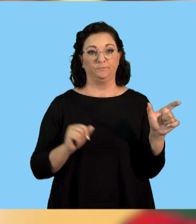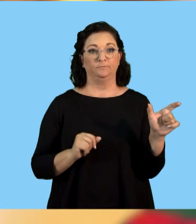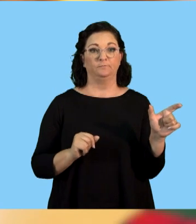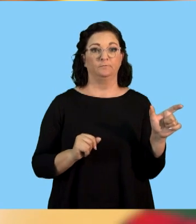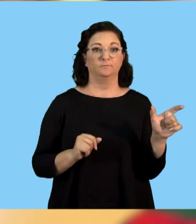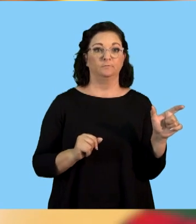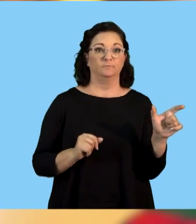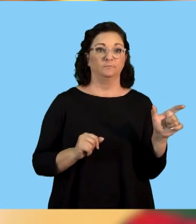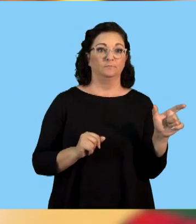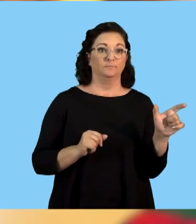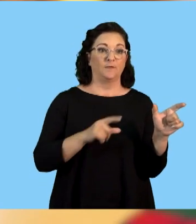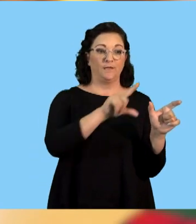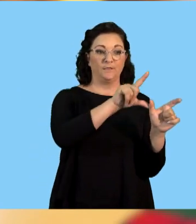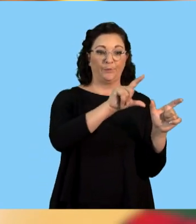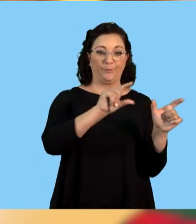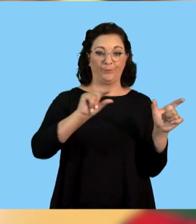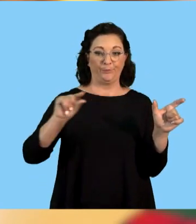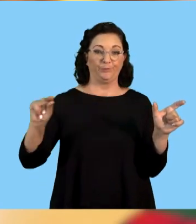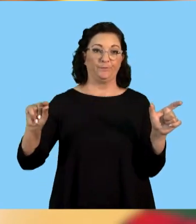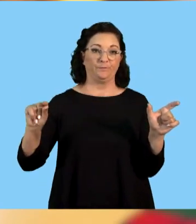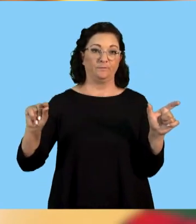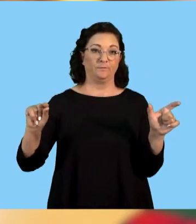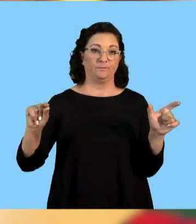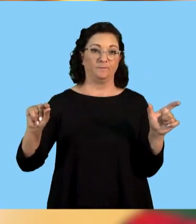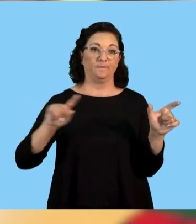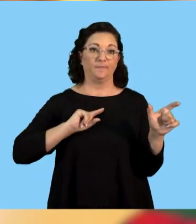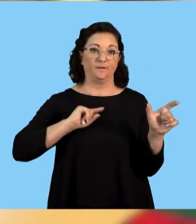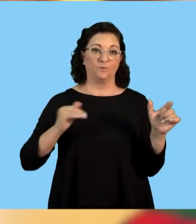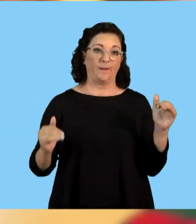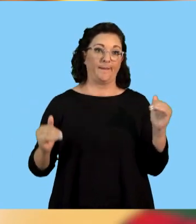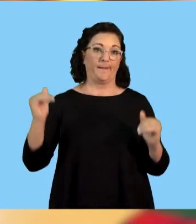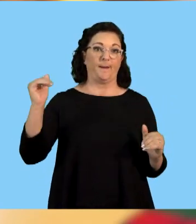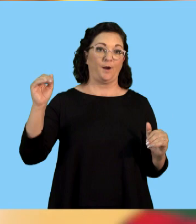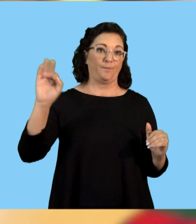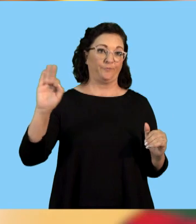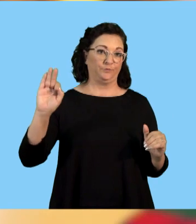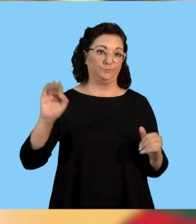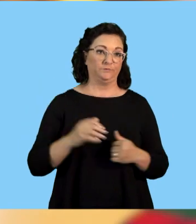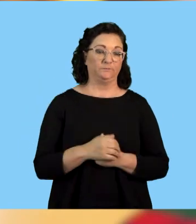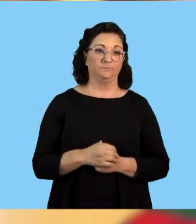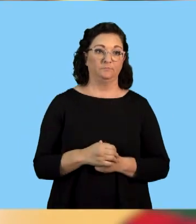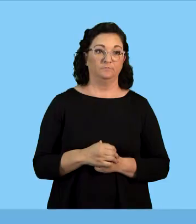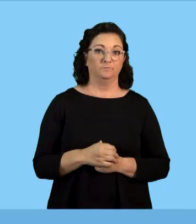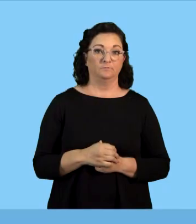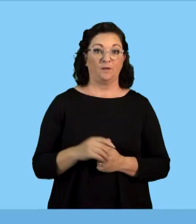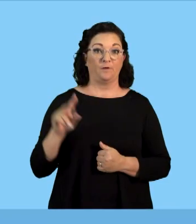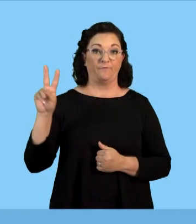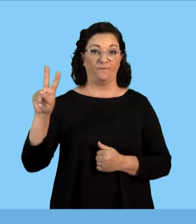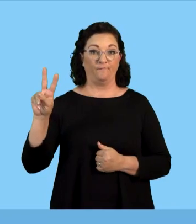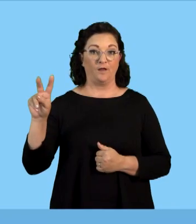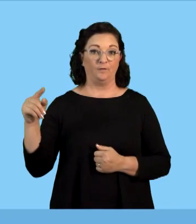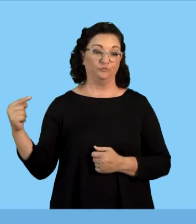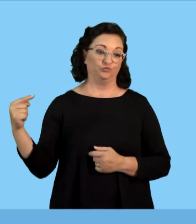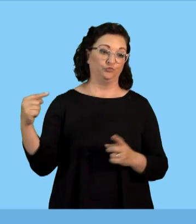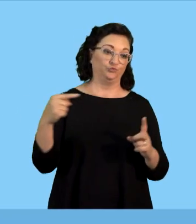from red to violet, we are decreasing in wavelength and increasing in frequency. But as you are moving from violet to